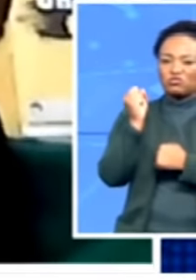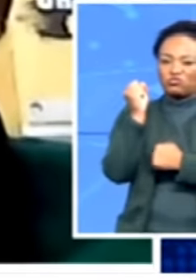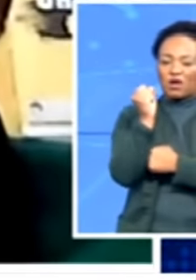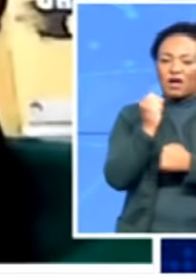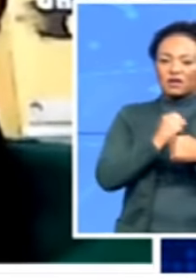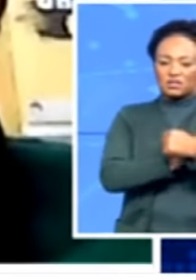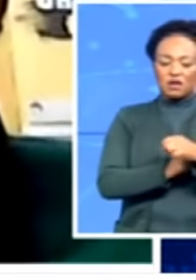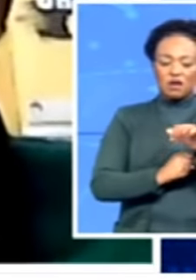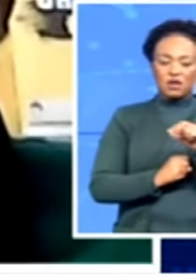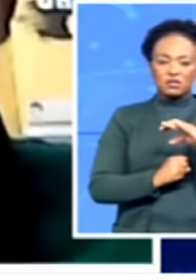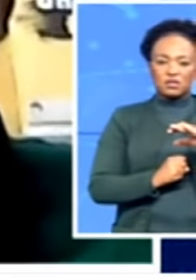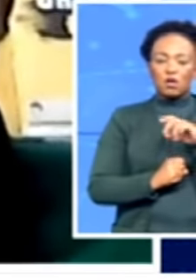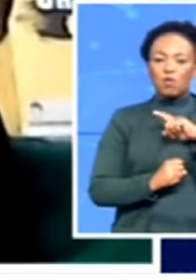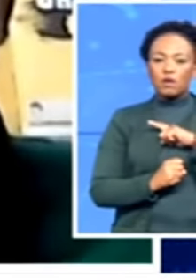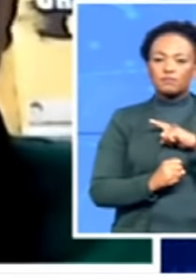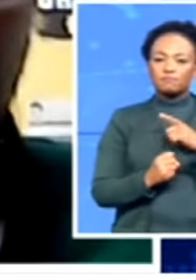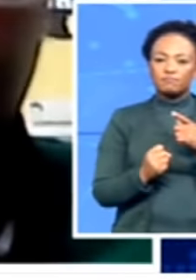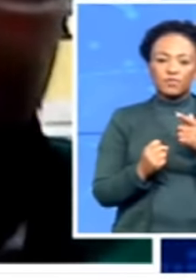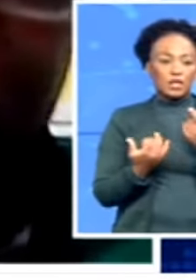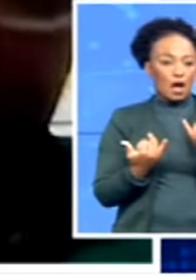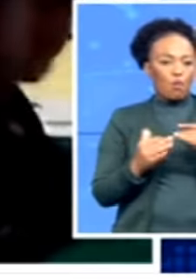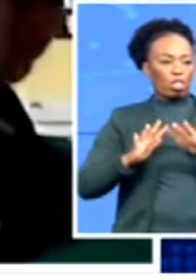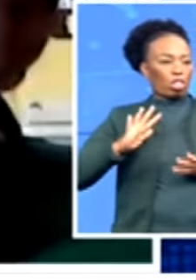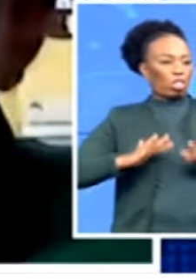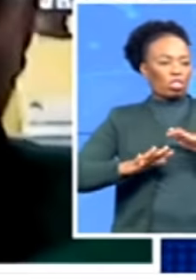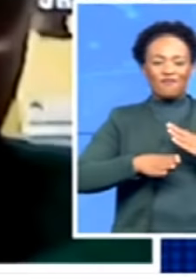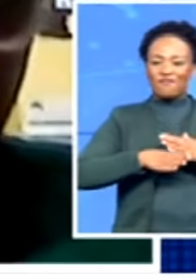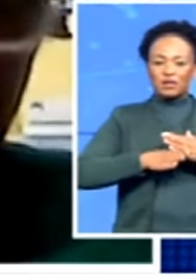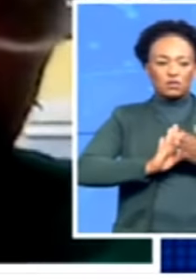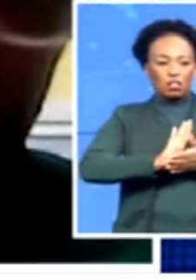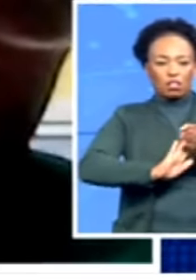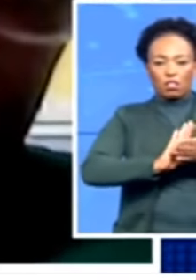rendered them not to be able to function normally.